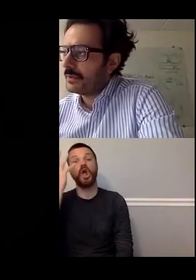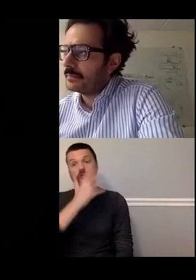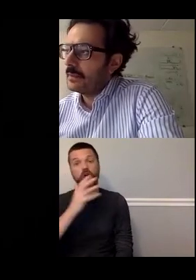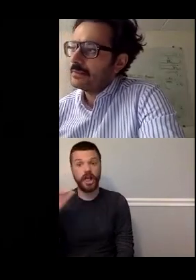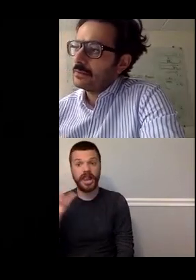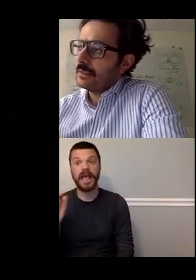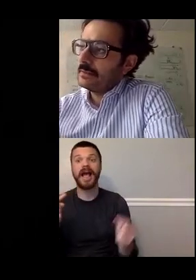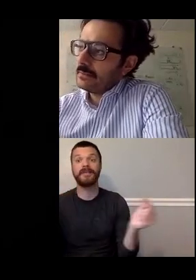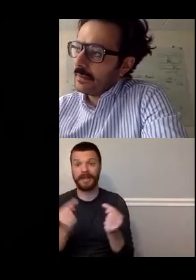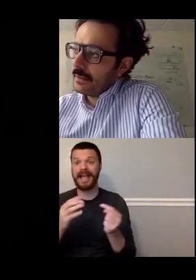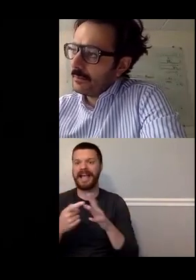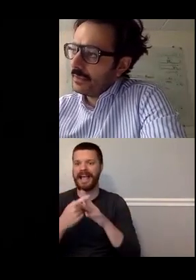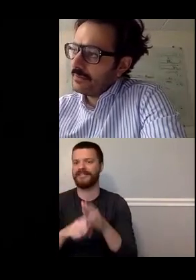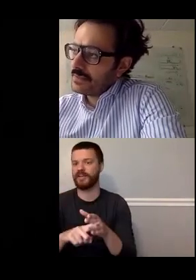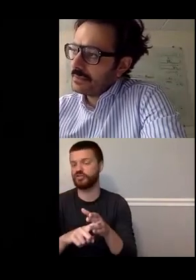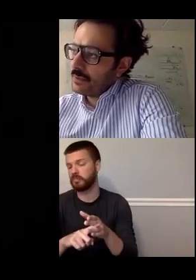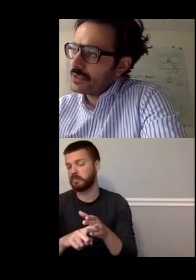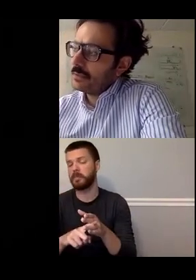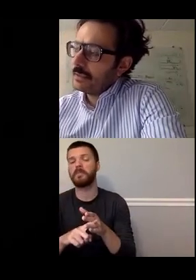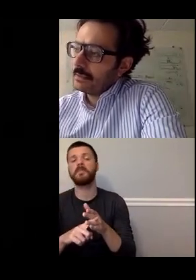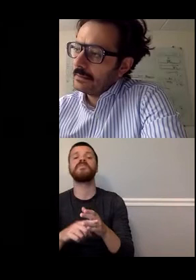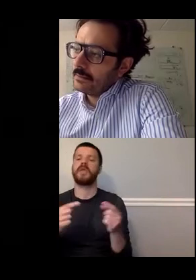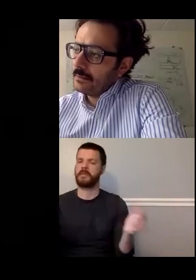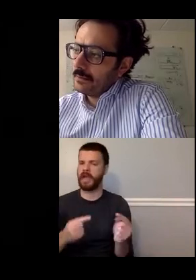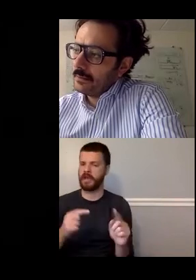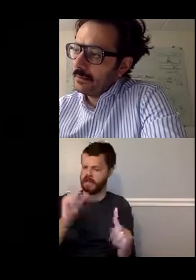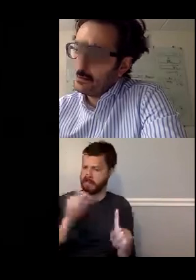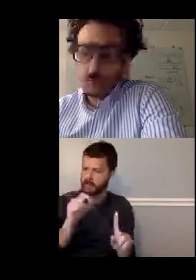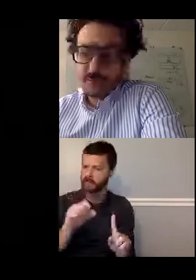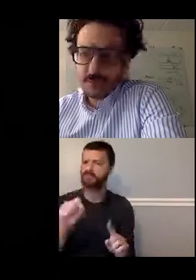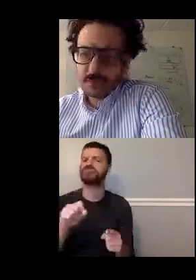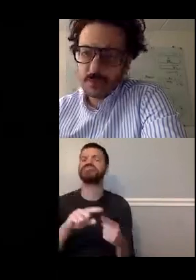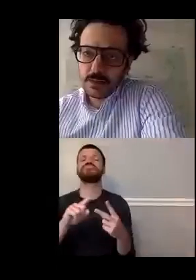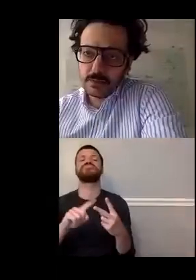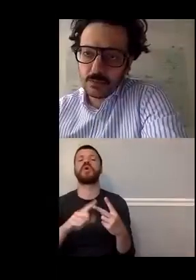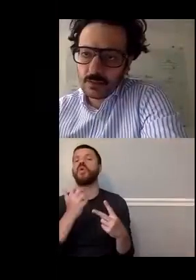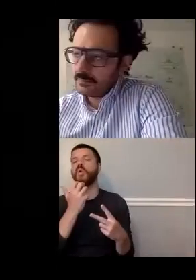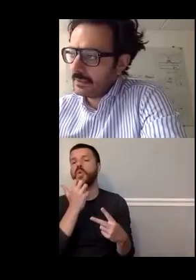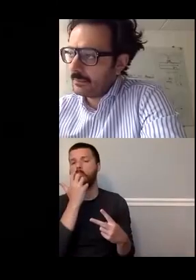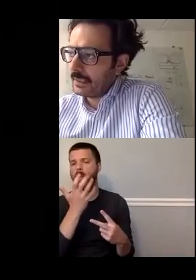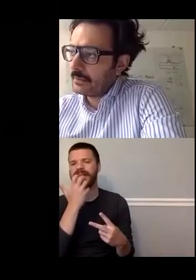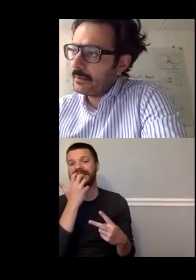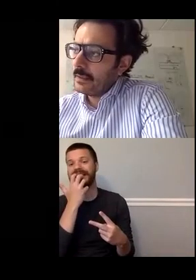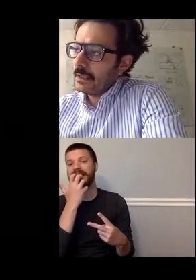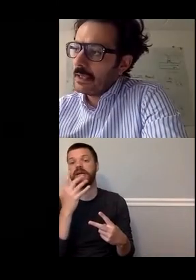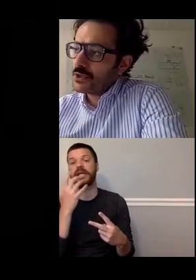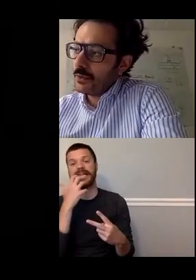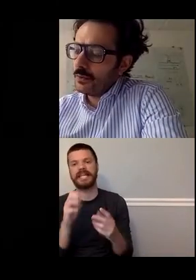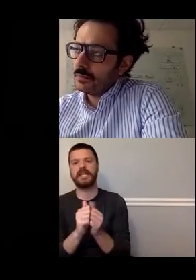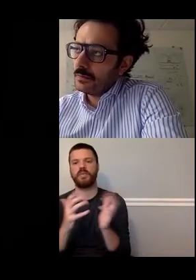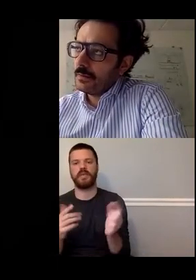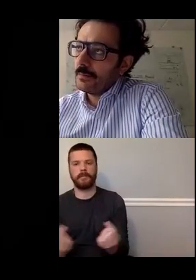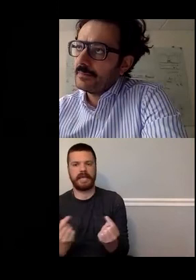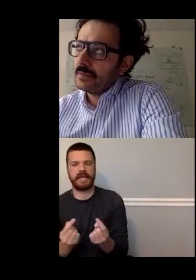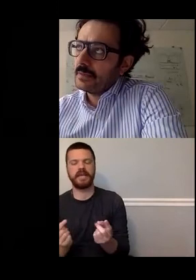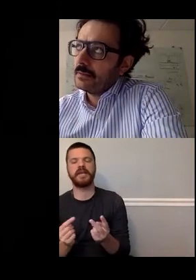activation. But so they did painful stimulation, they did warmth, so heat without feeling pain. They showed